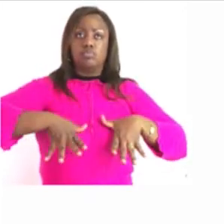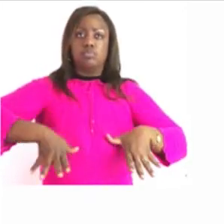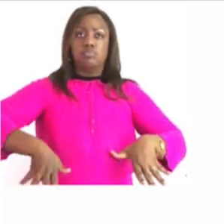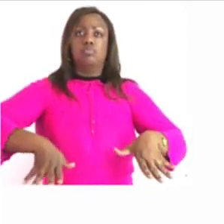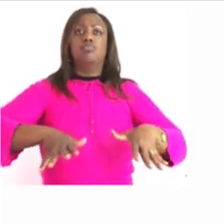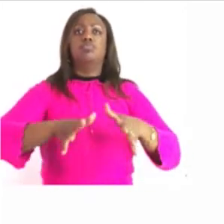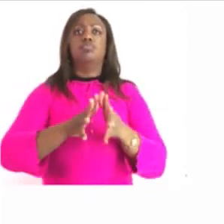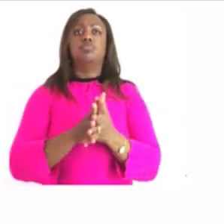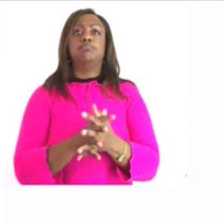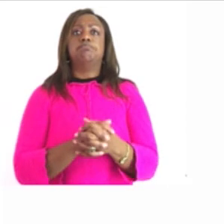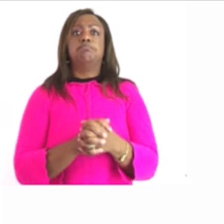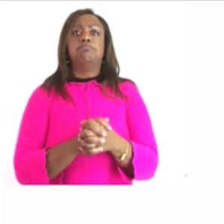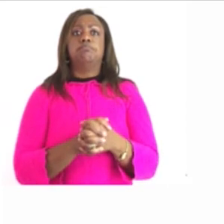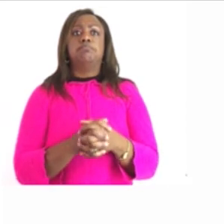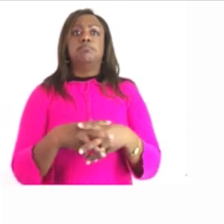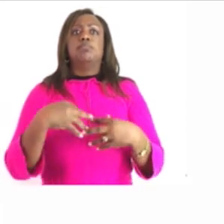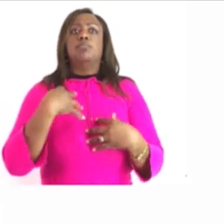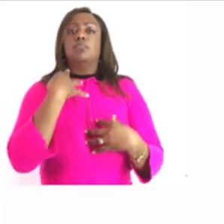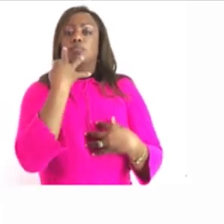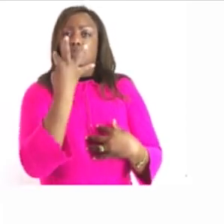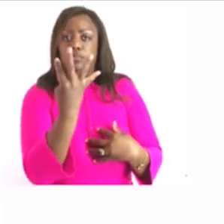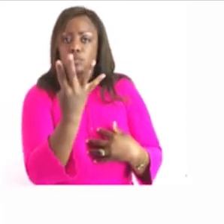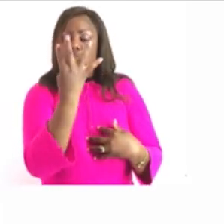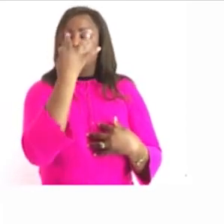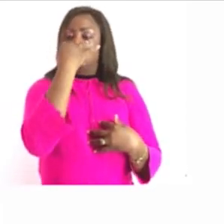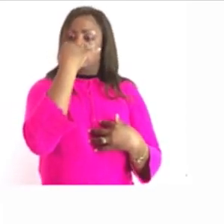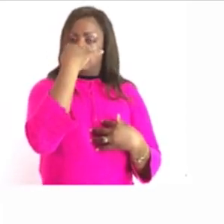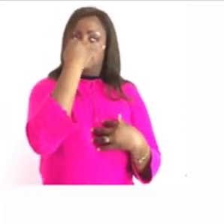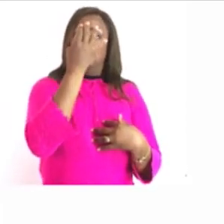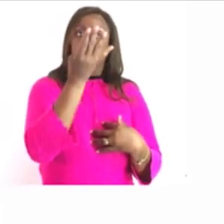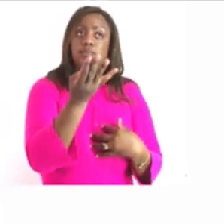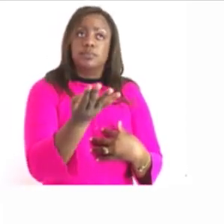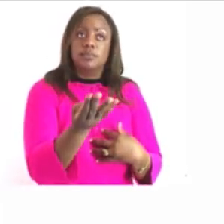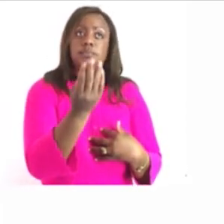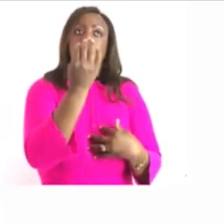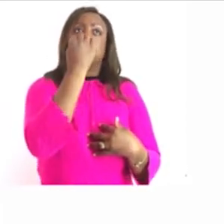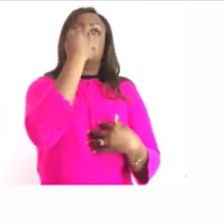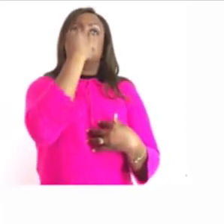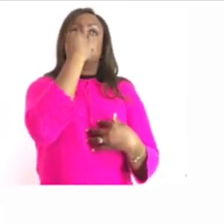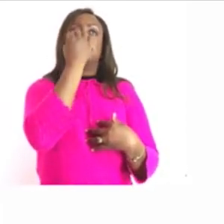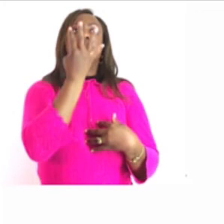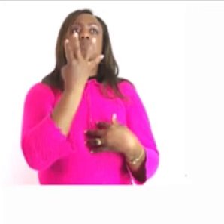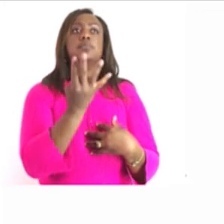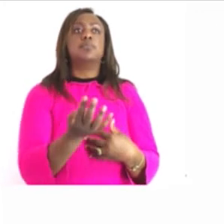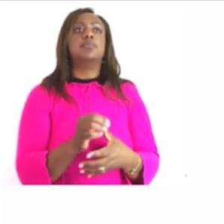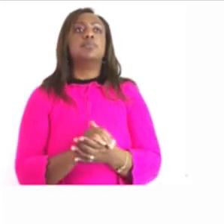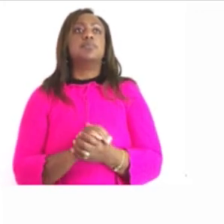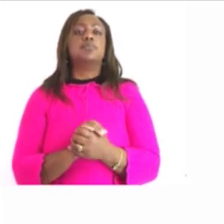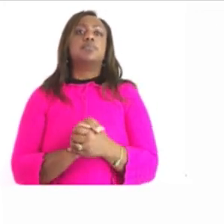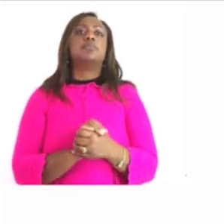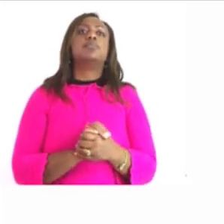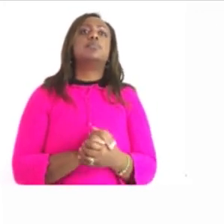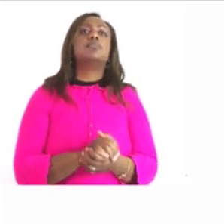mouth to the lungs during inhalation process, and also carry air from the lungs to the mouth or